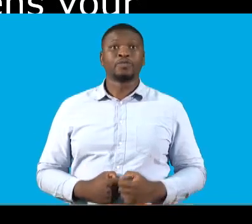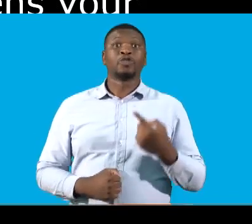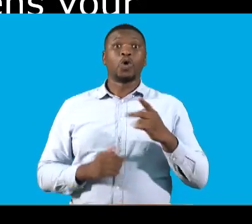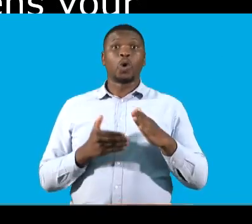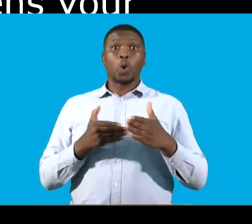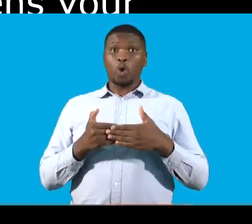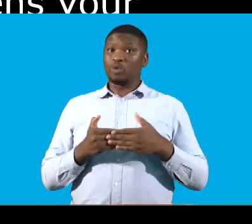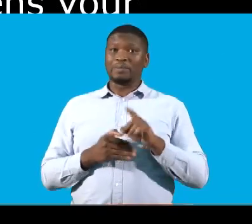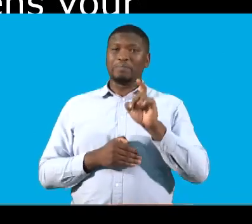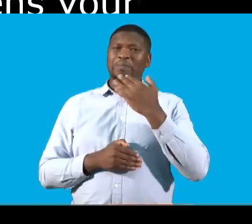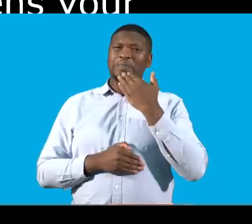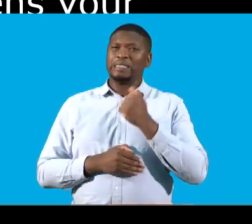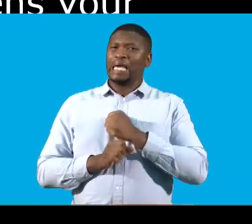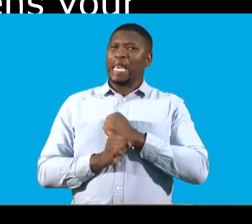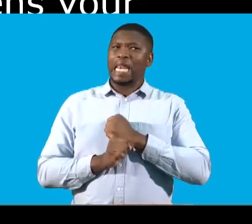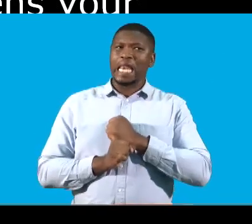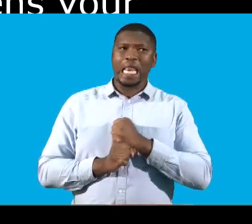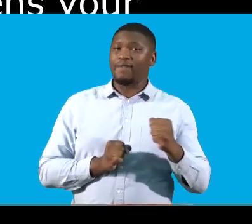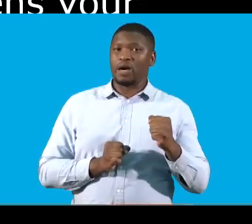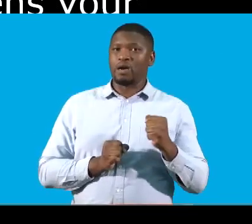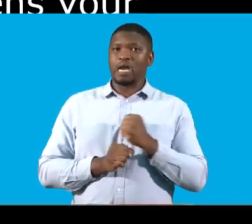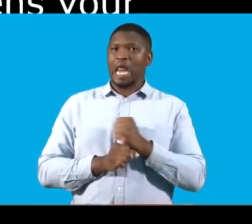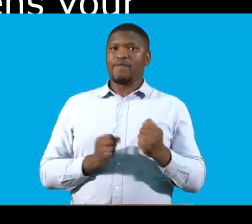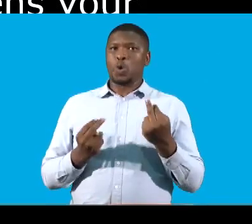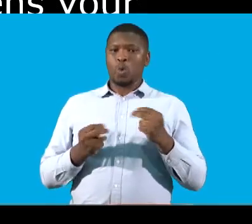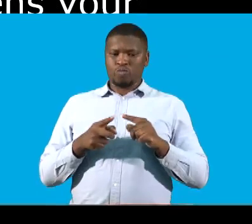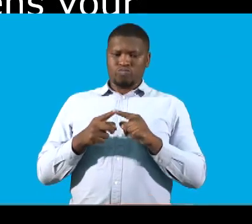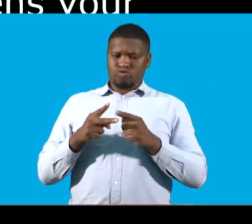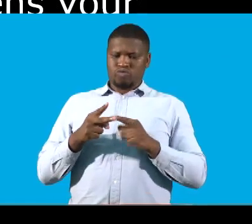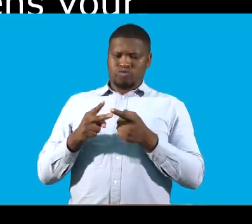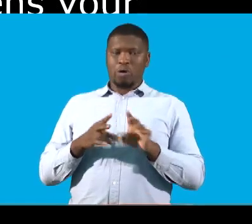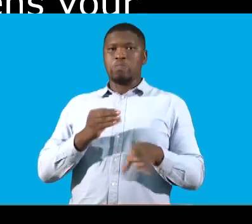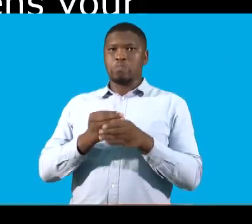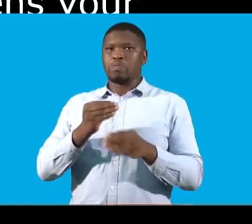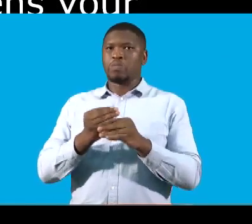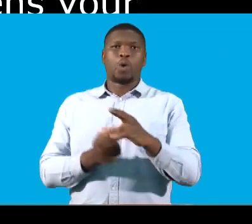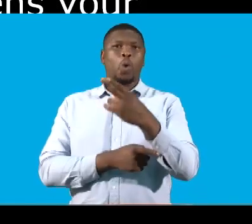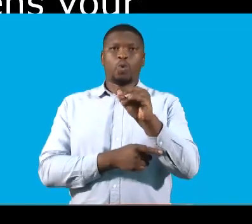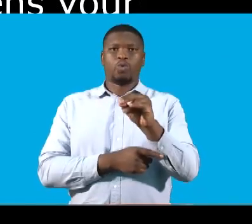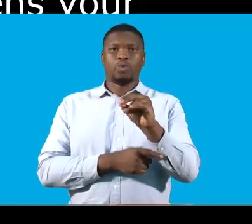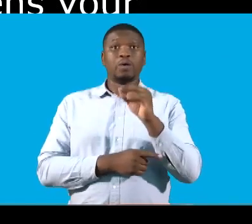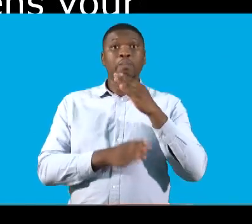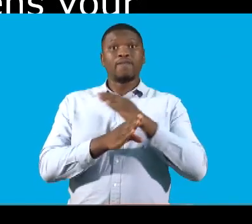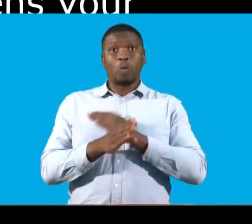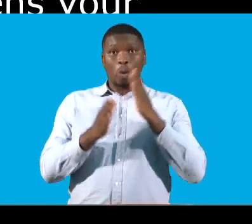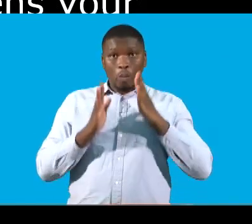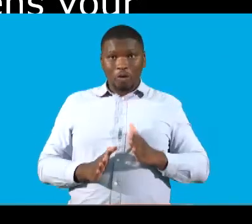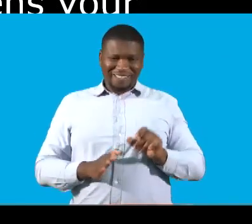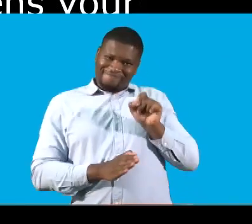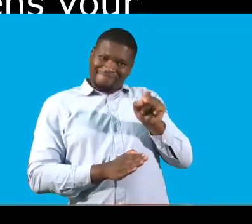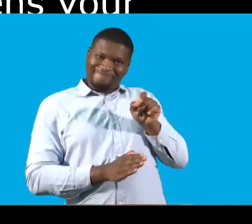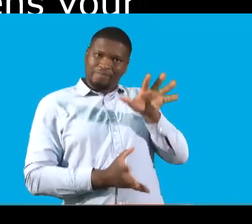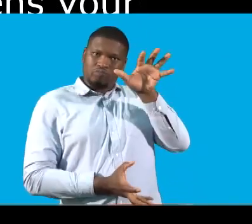conclusion. In the conclusion, never introduce new facts into your conclusion. You